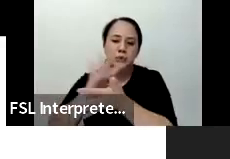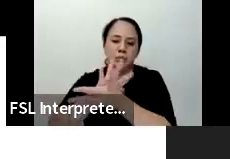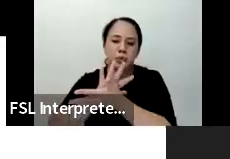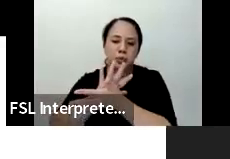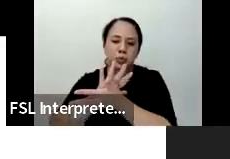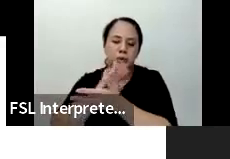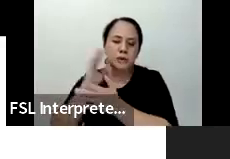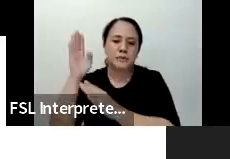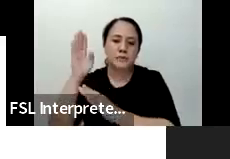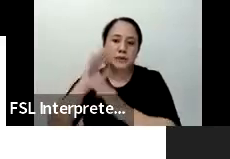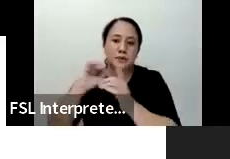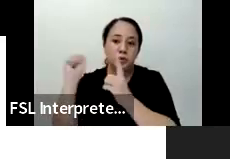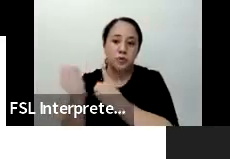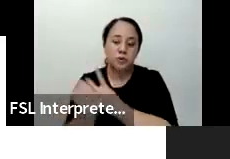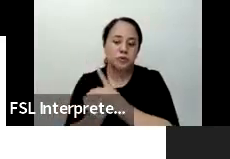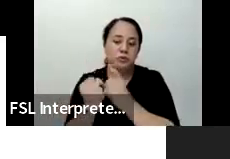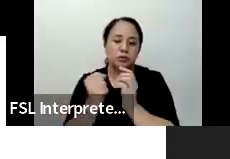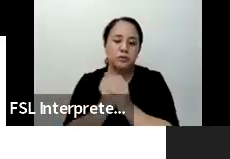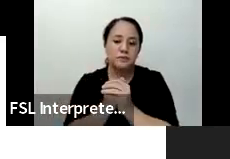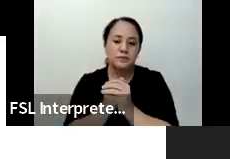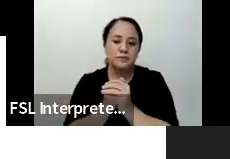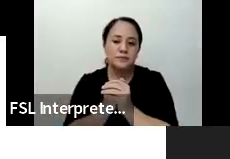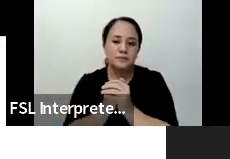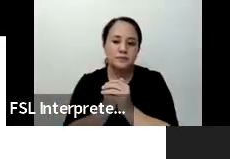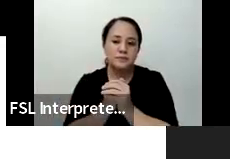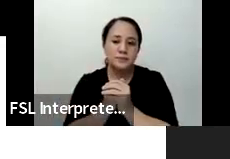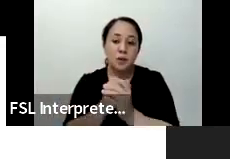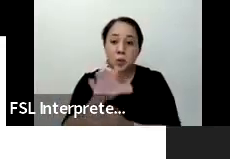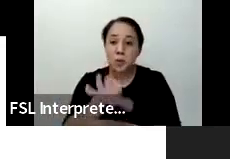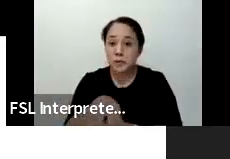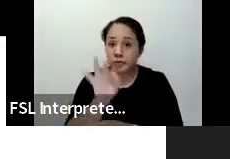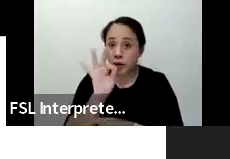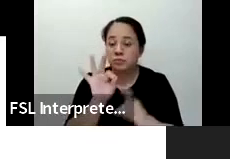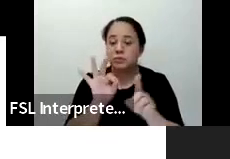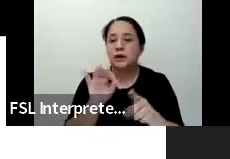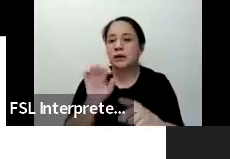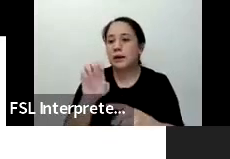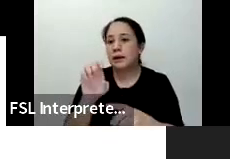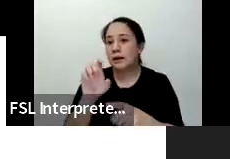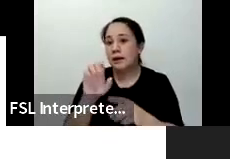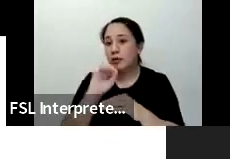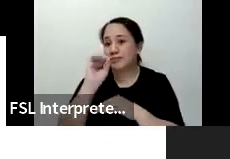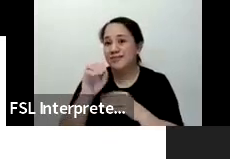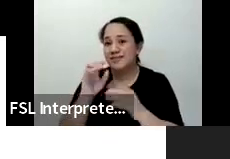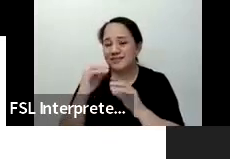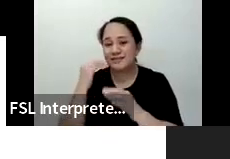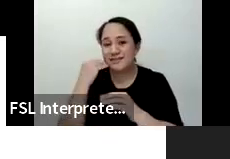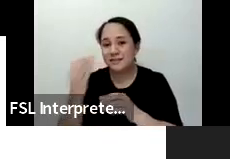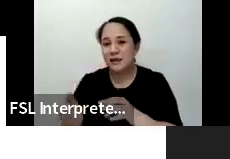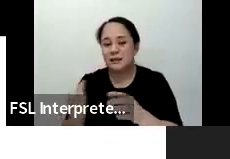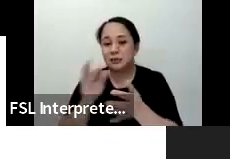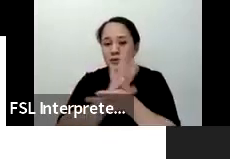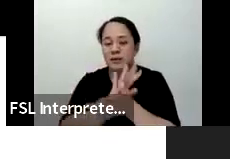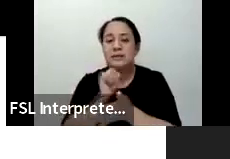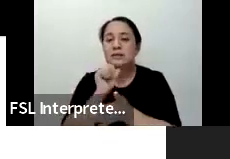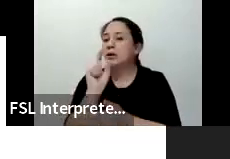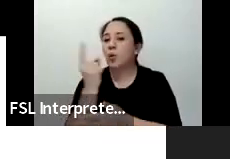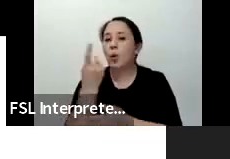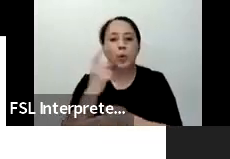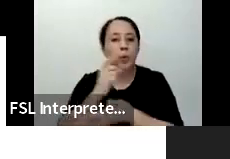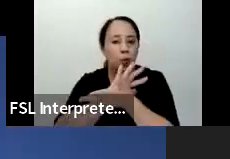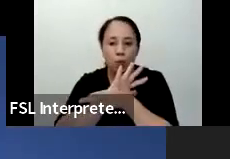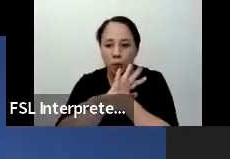crisis conditions. And what we found is that excess deaths during the pandemic is not just